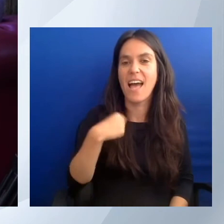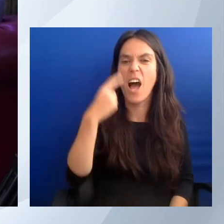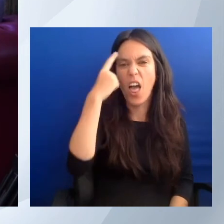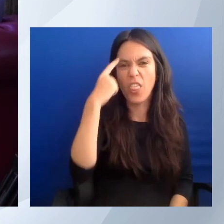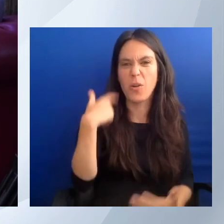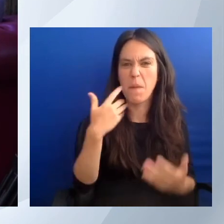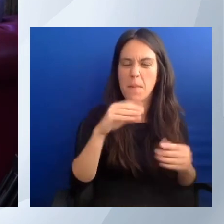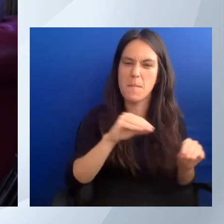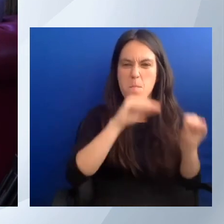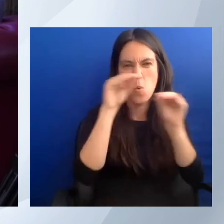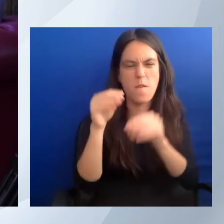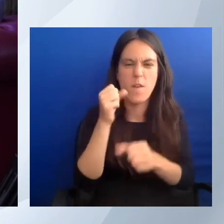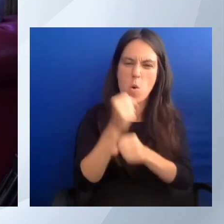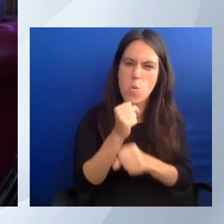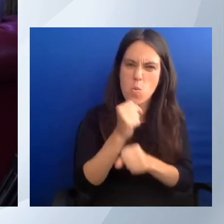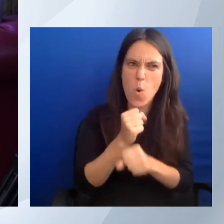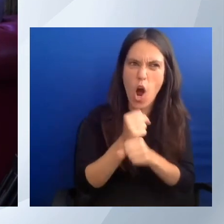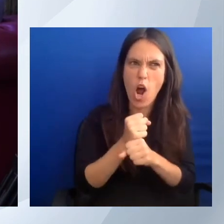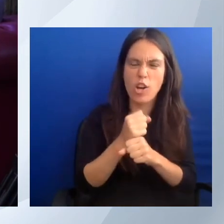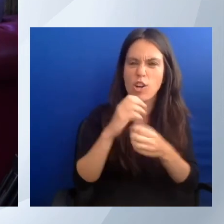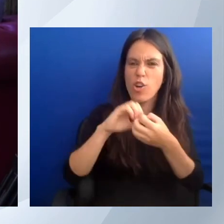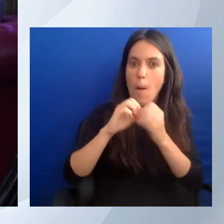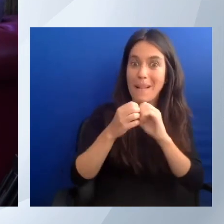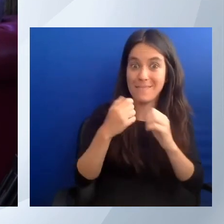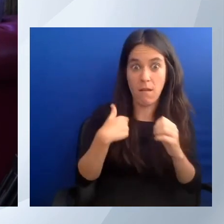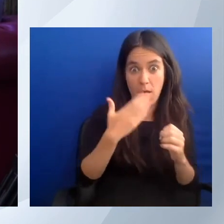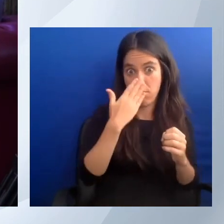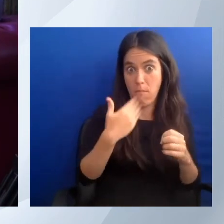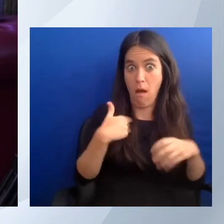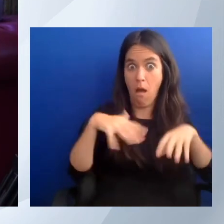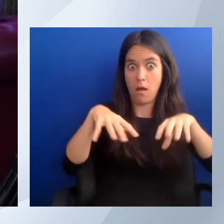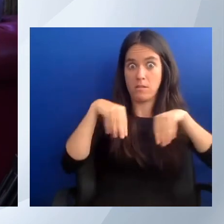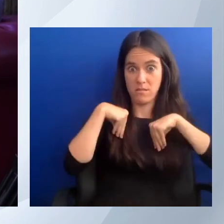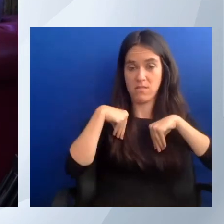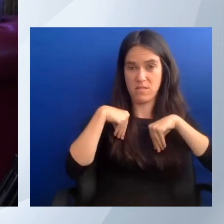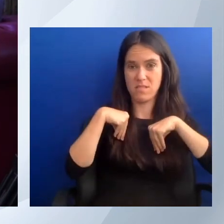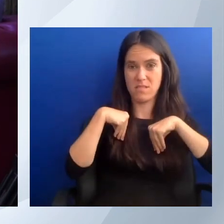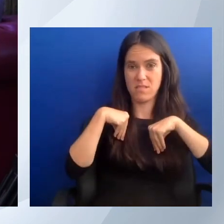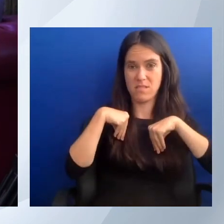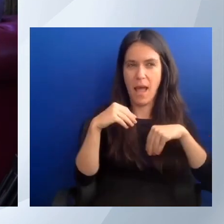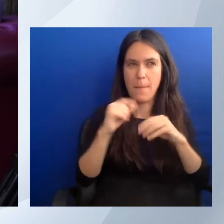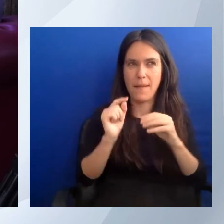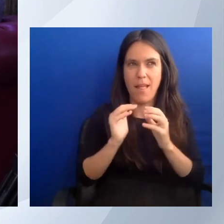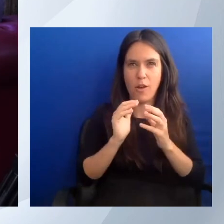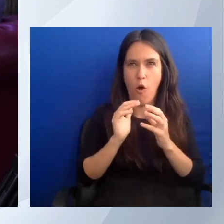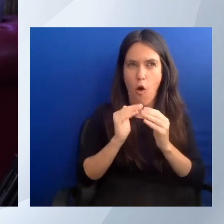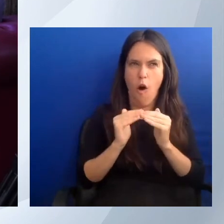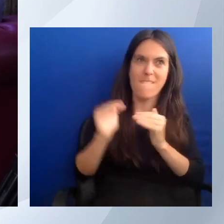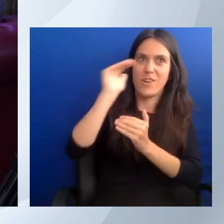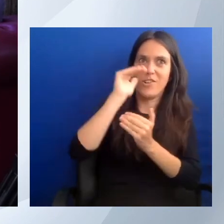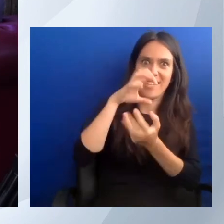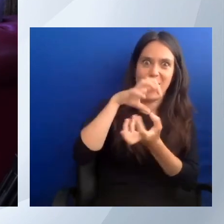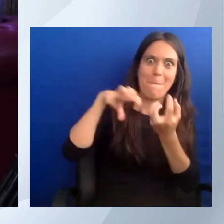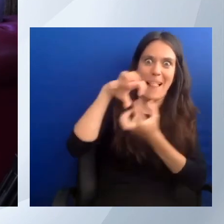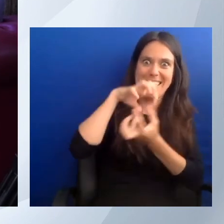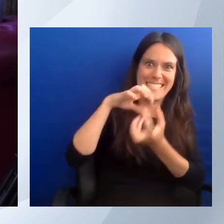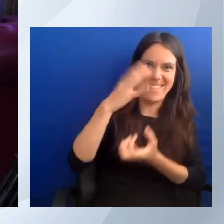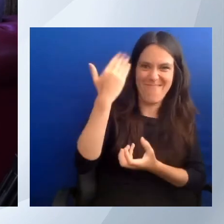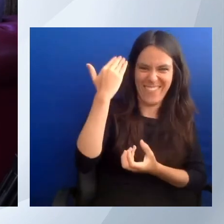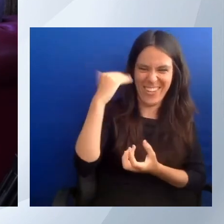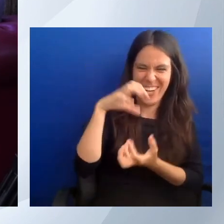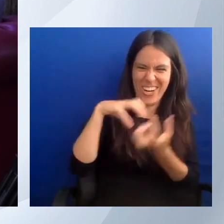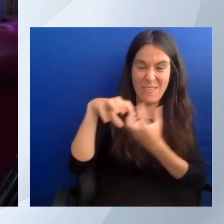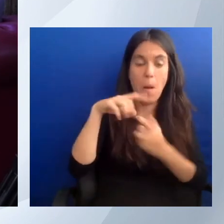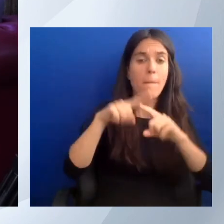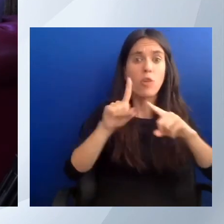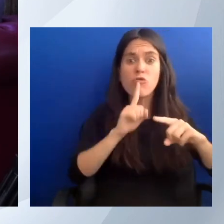complex, and I have to admit that maybe I overcomplicated a few things when I was building it, but the basics is